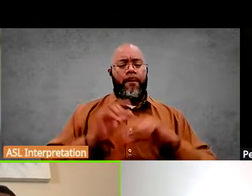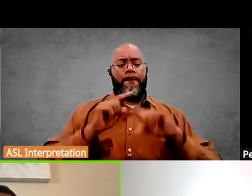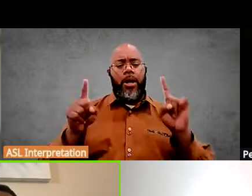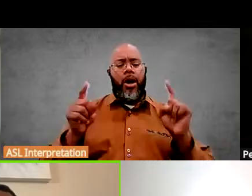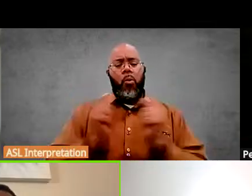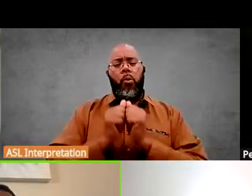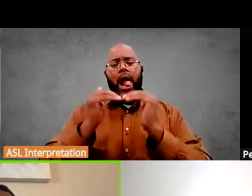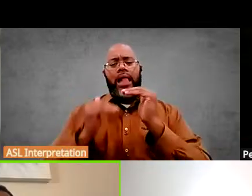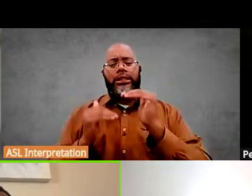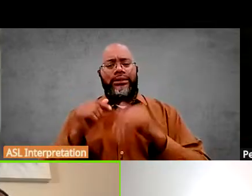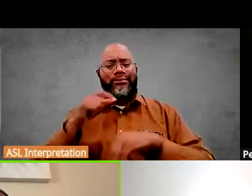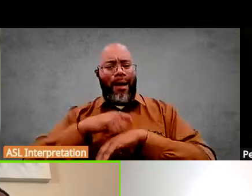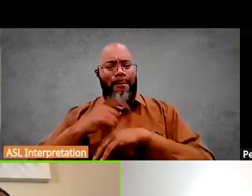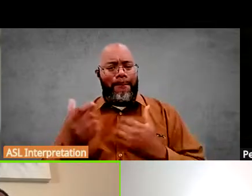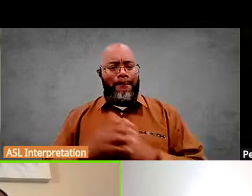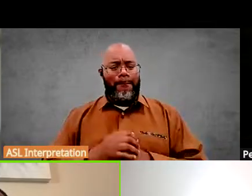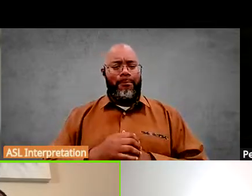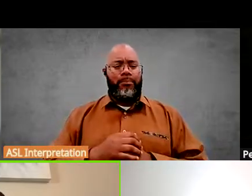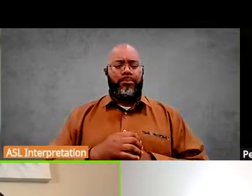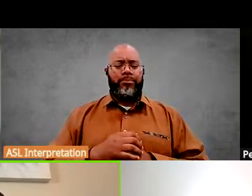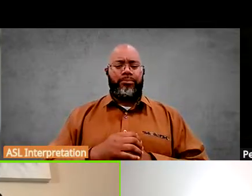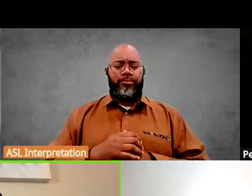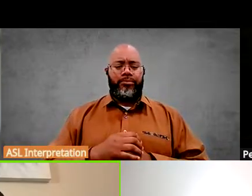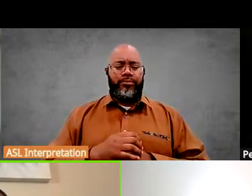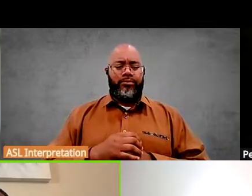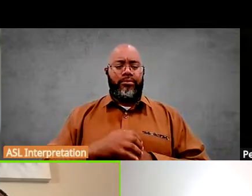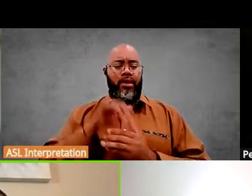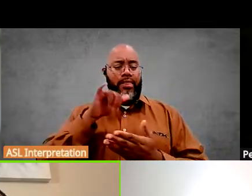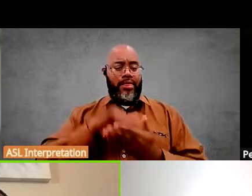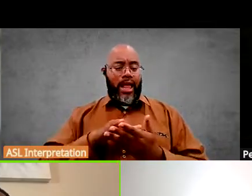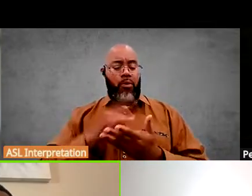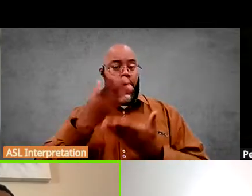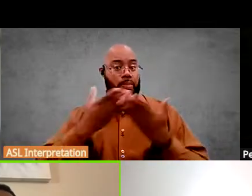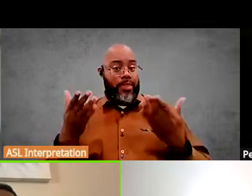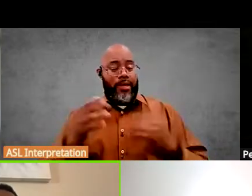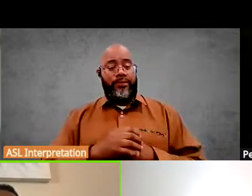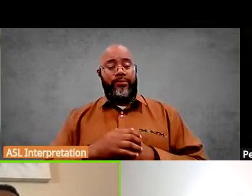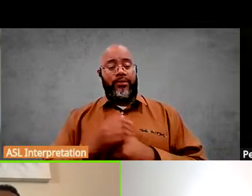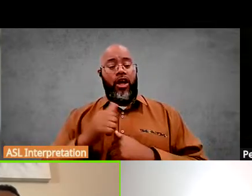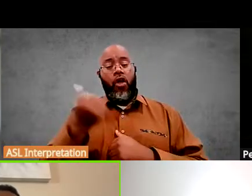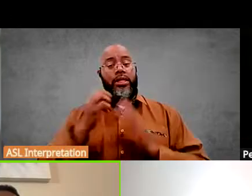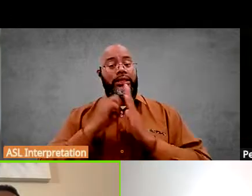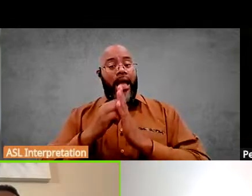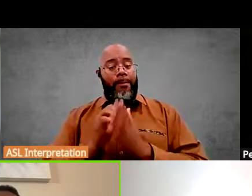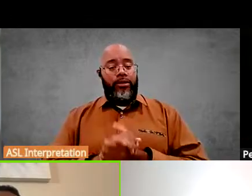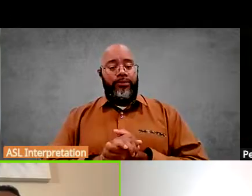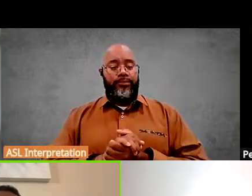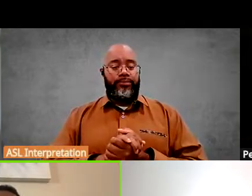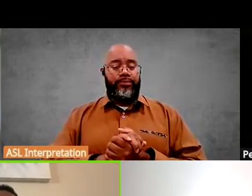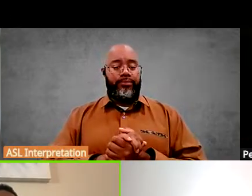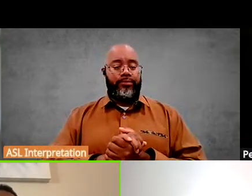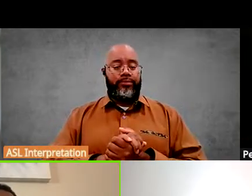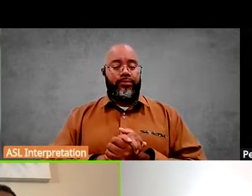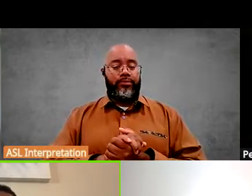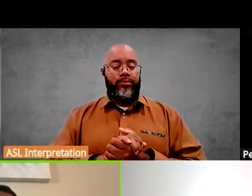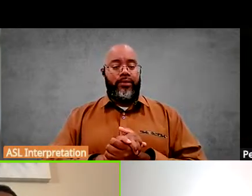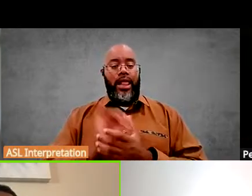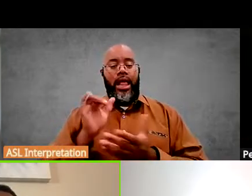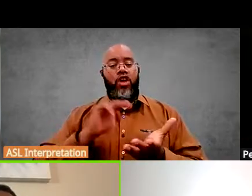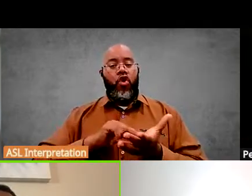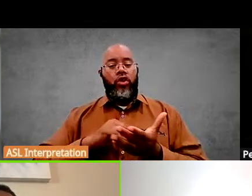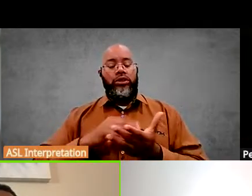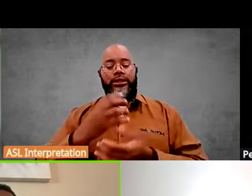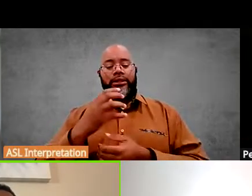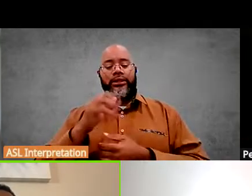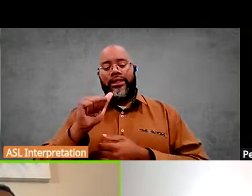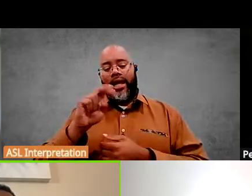time, right? And that's one thing. Another example is nurse anesthetics,